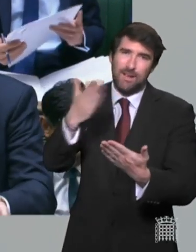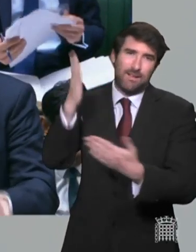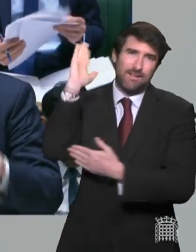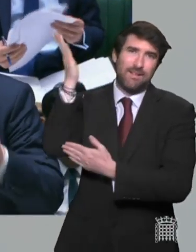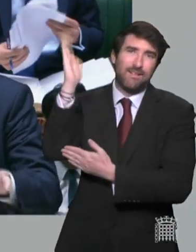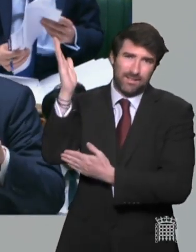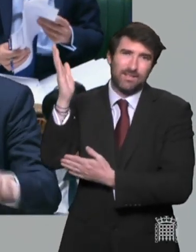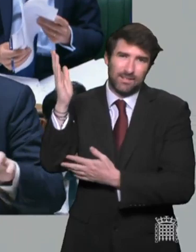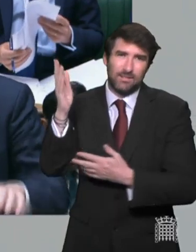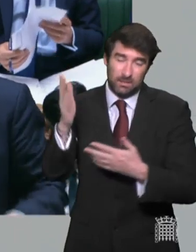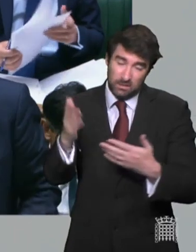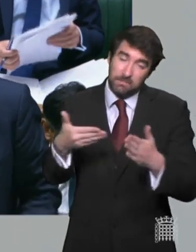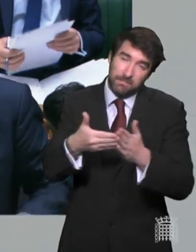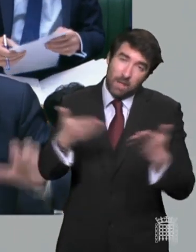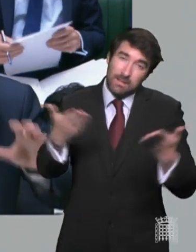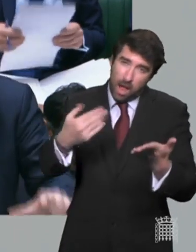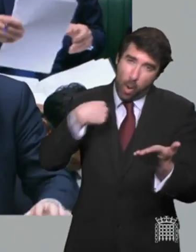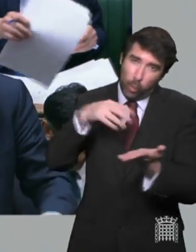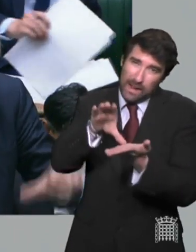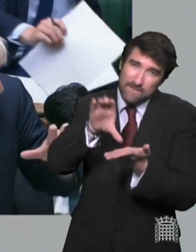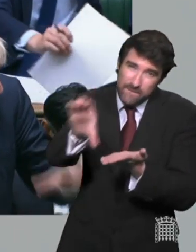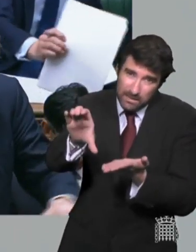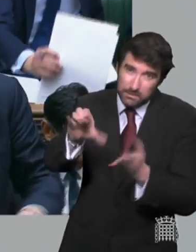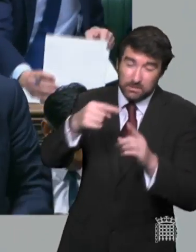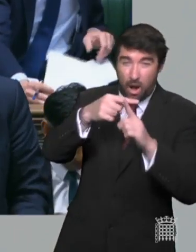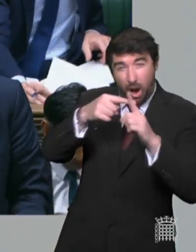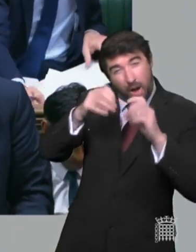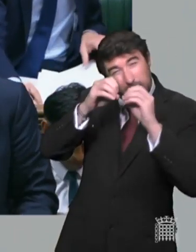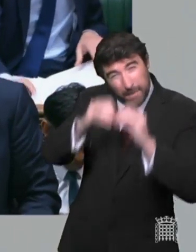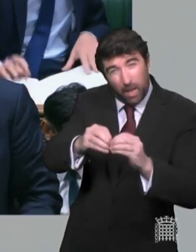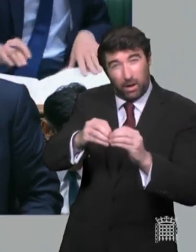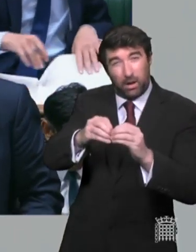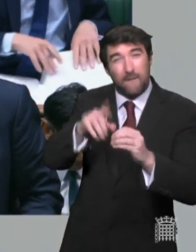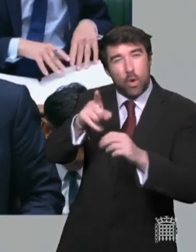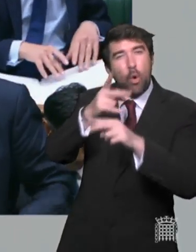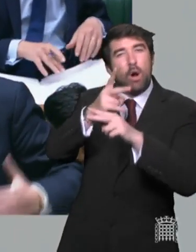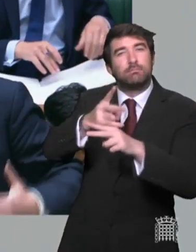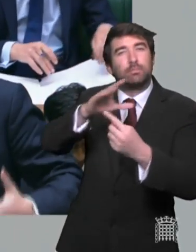now £500 million in their training, in their profession, to make sure that they